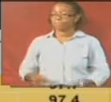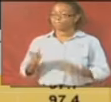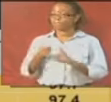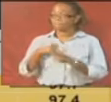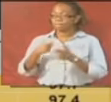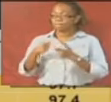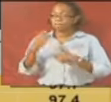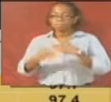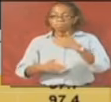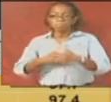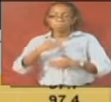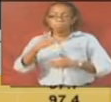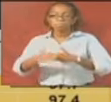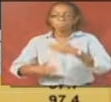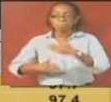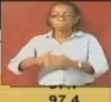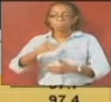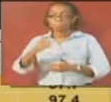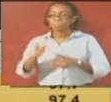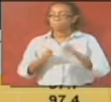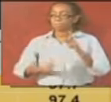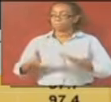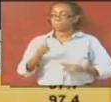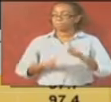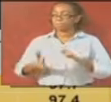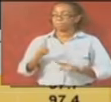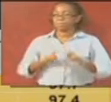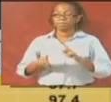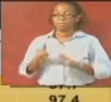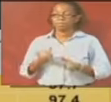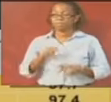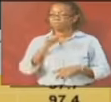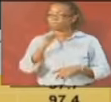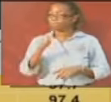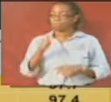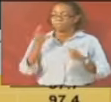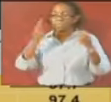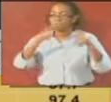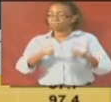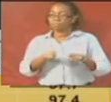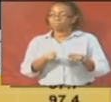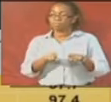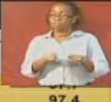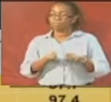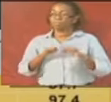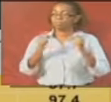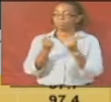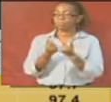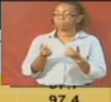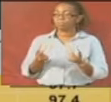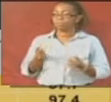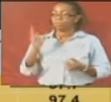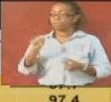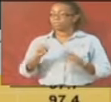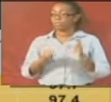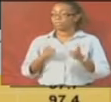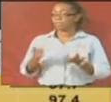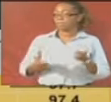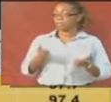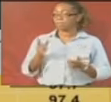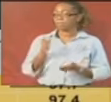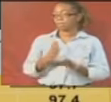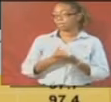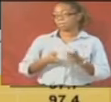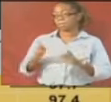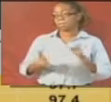some other items, like avoiding crowds of more than 5 persons. And we have to be wary of this, because even a minority